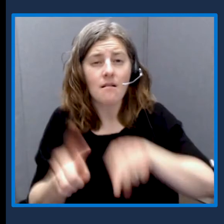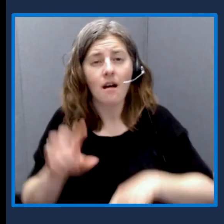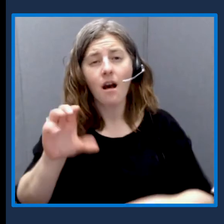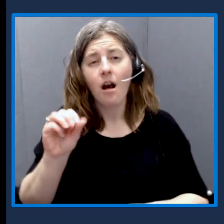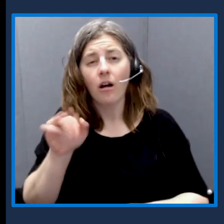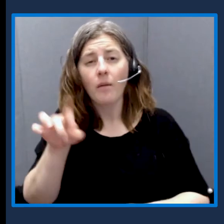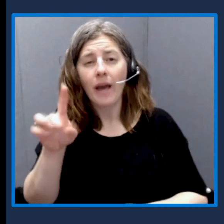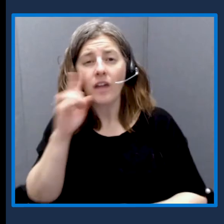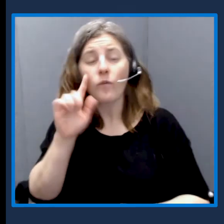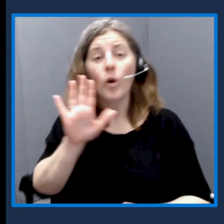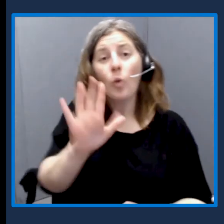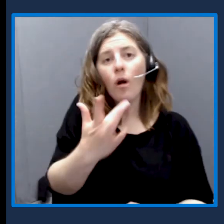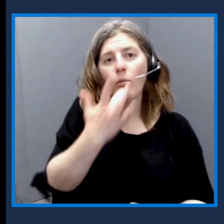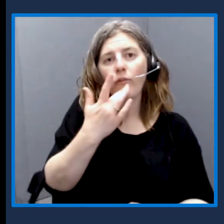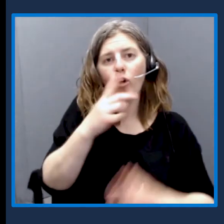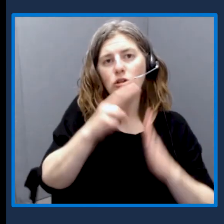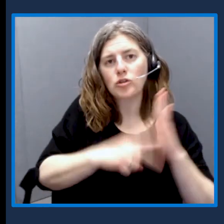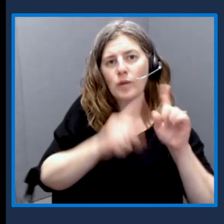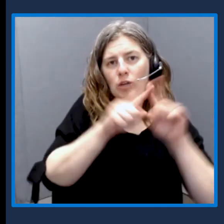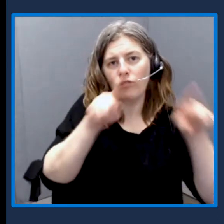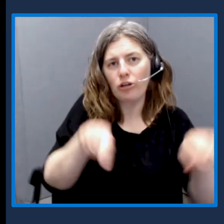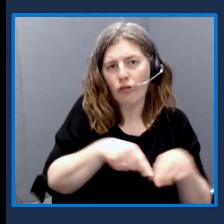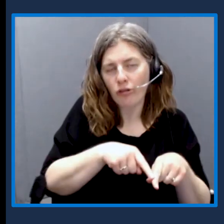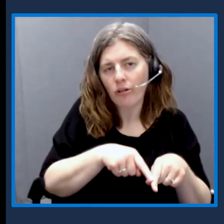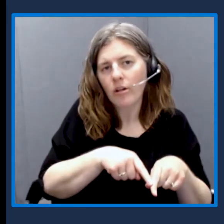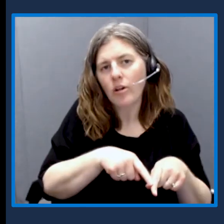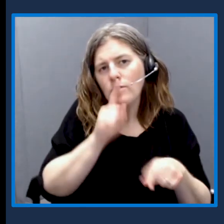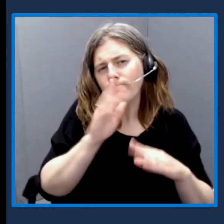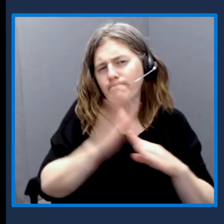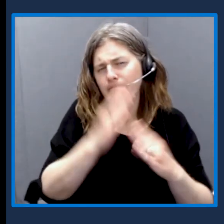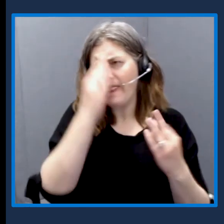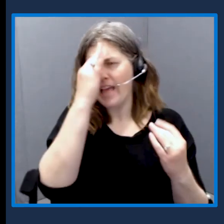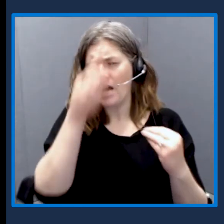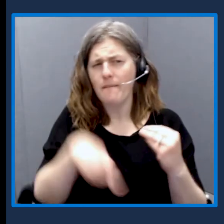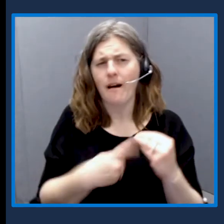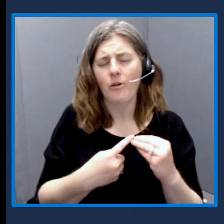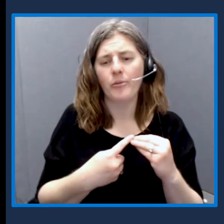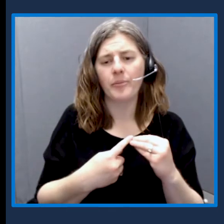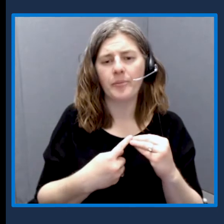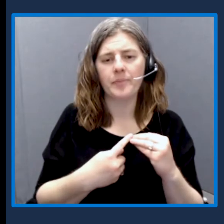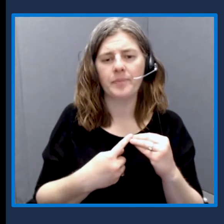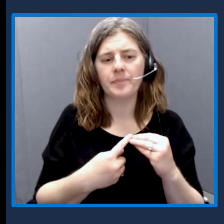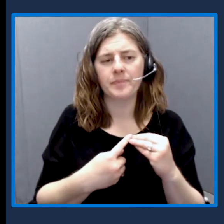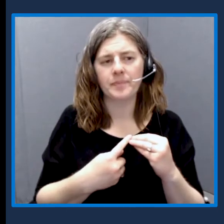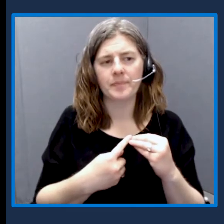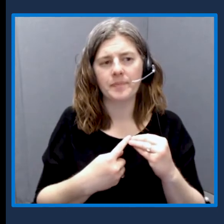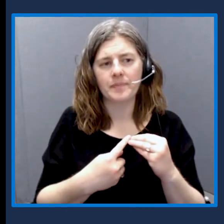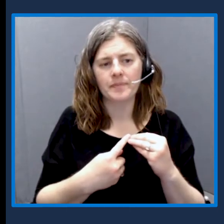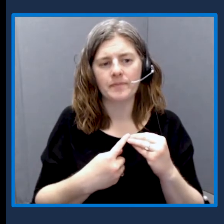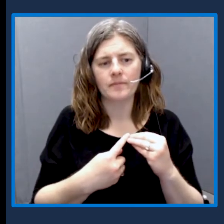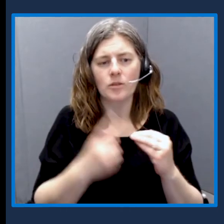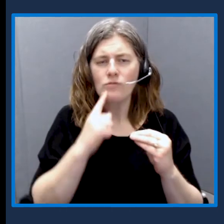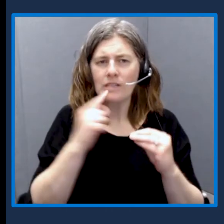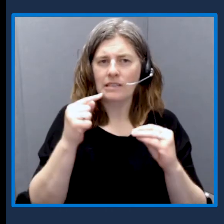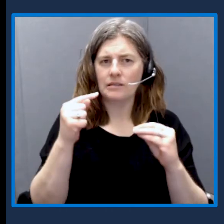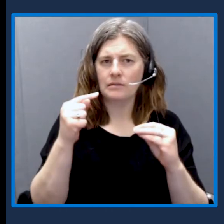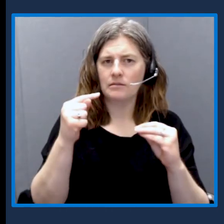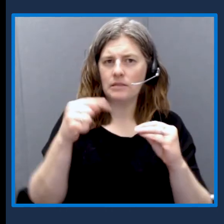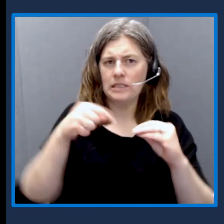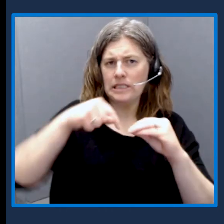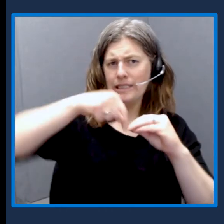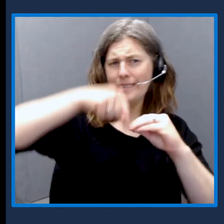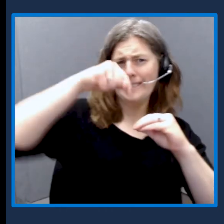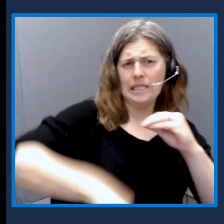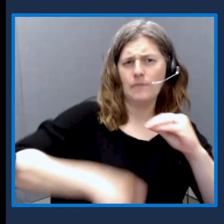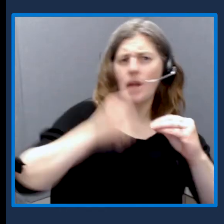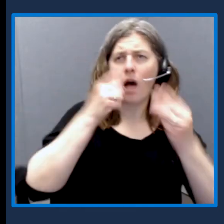reader. You really want to think about going deep rather than broad when it